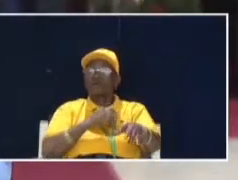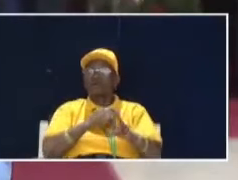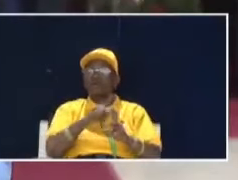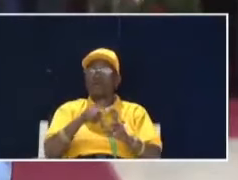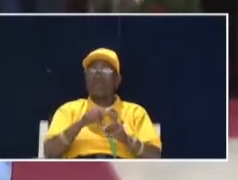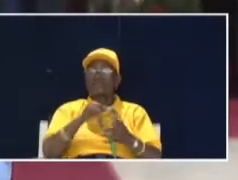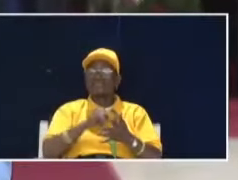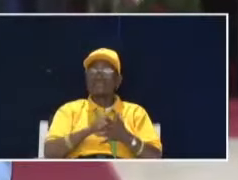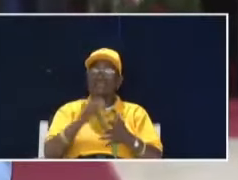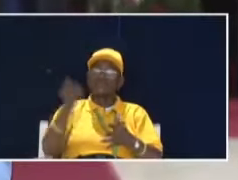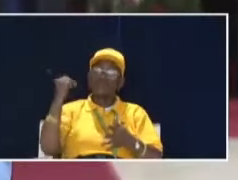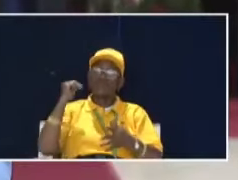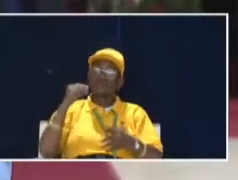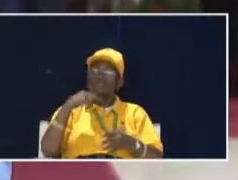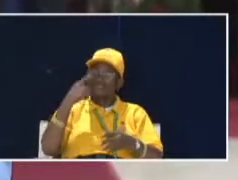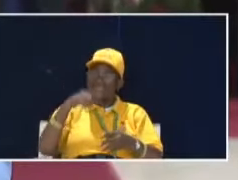said,